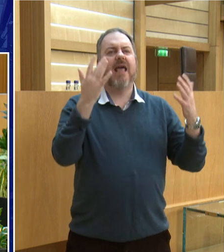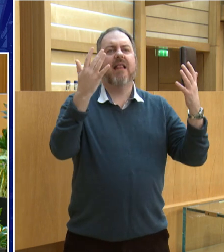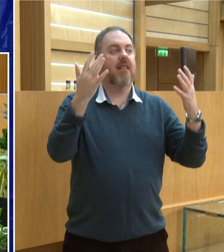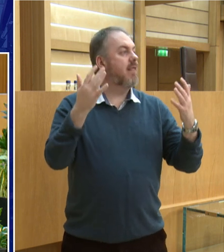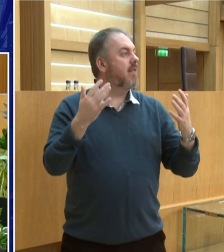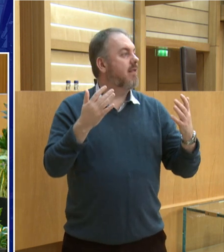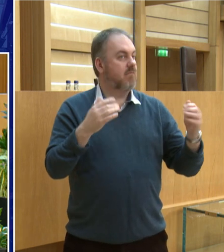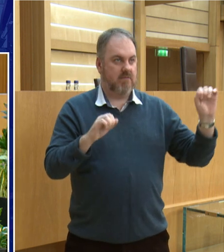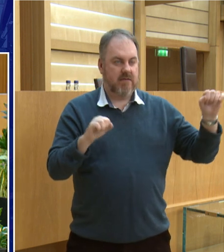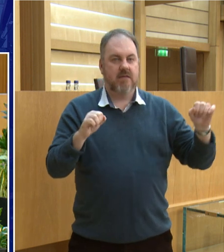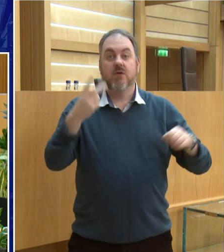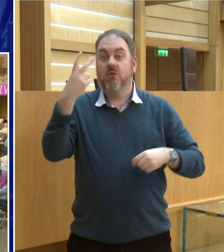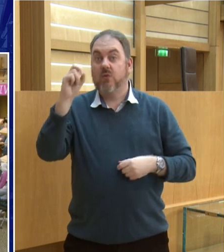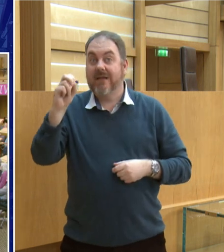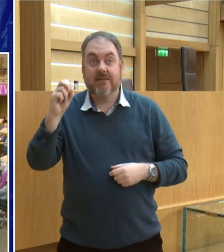20